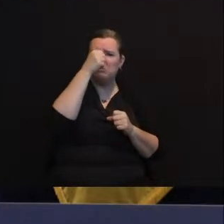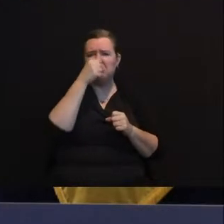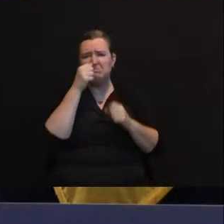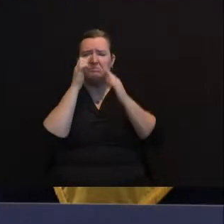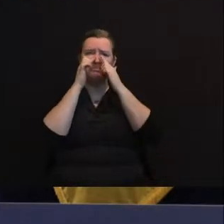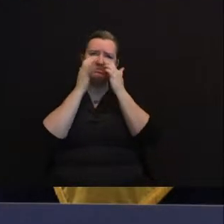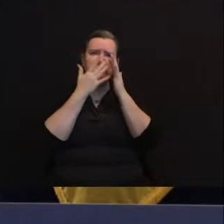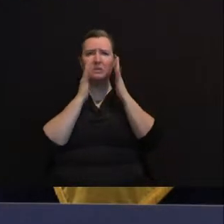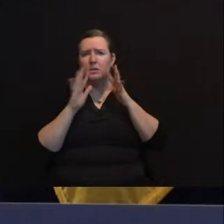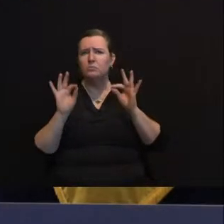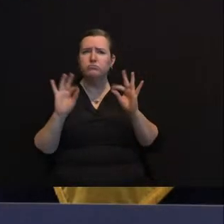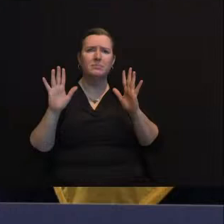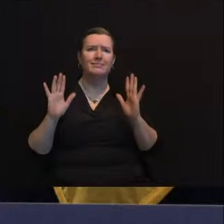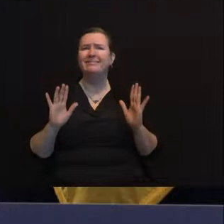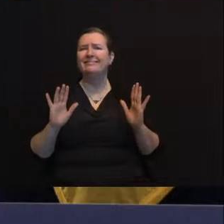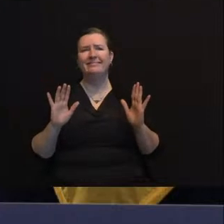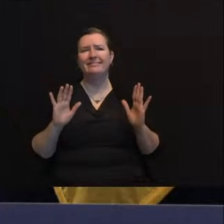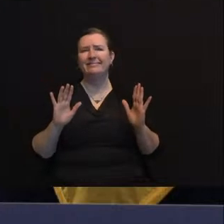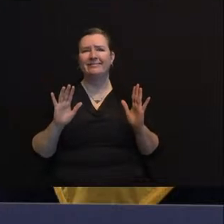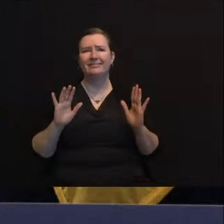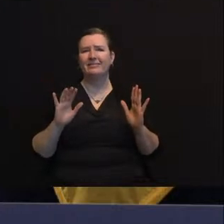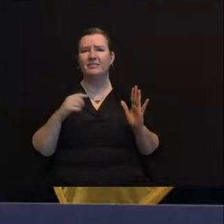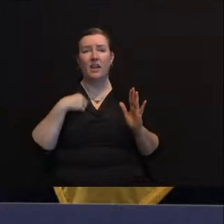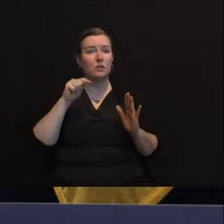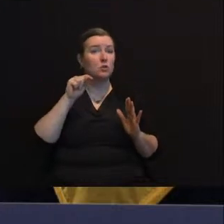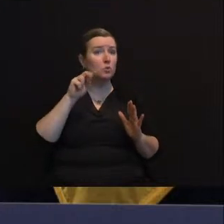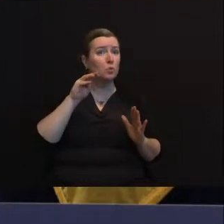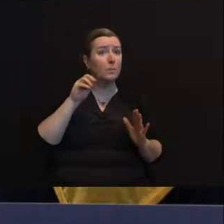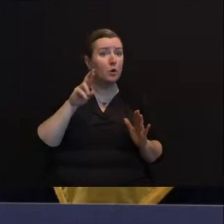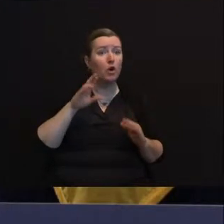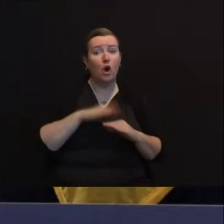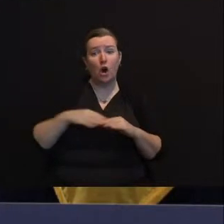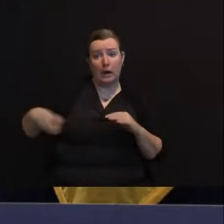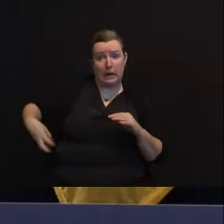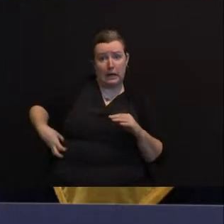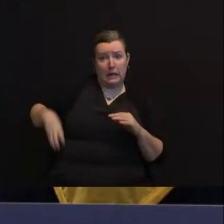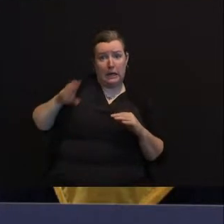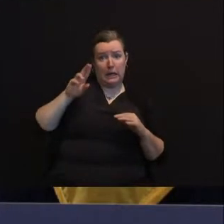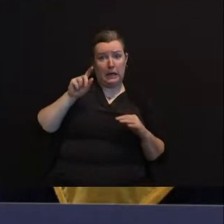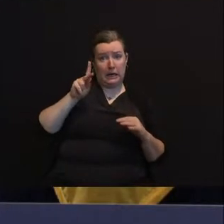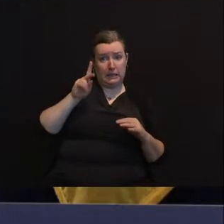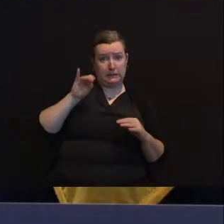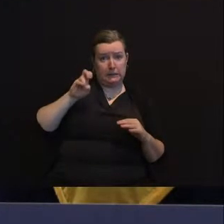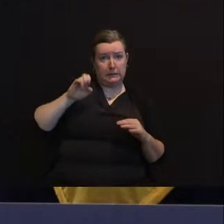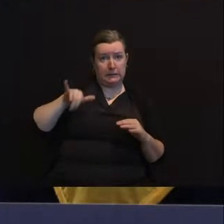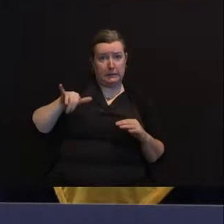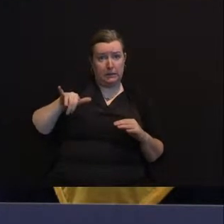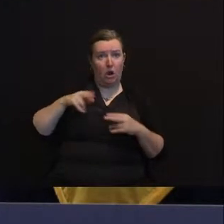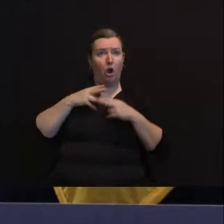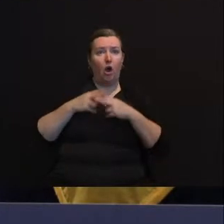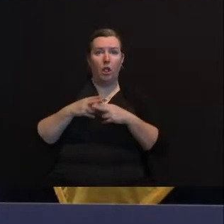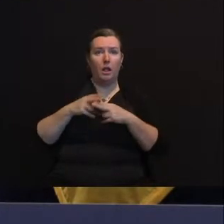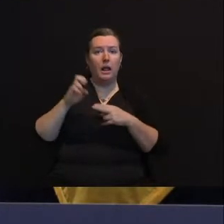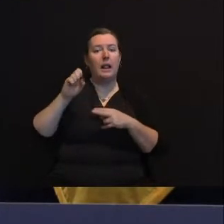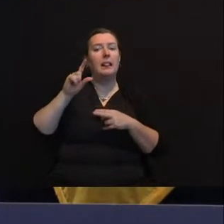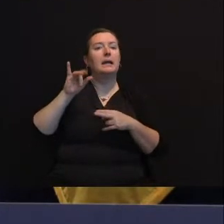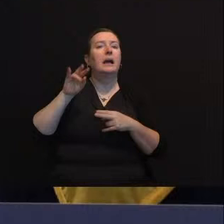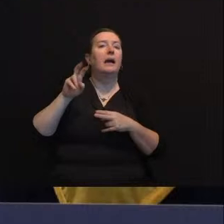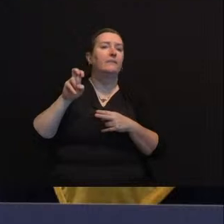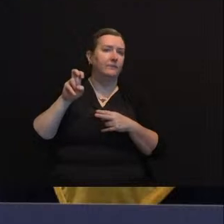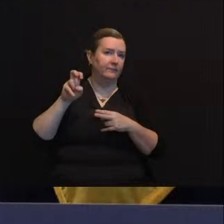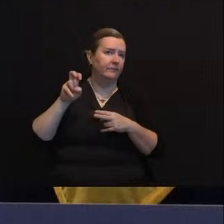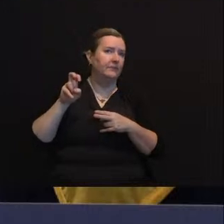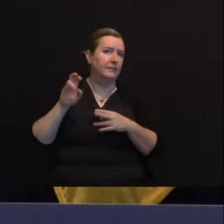had a malignant tumor on my kidney and was told if I had been a week later, that would have been deemed to be elective. So when we say elective,